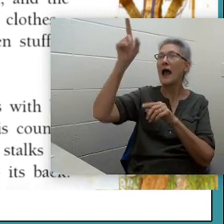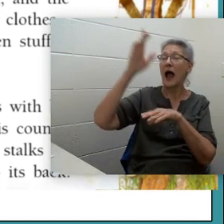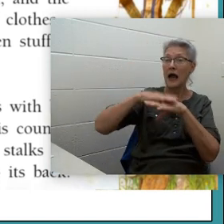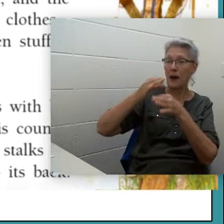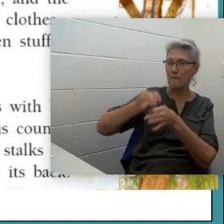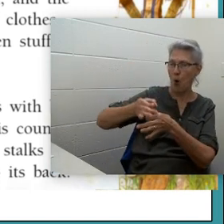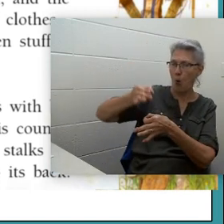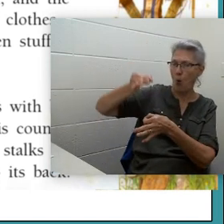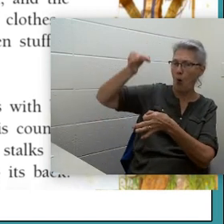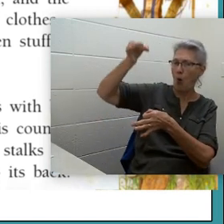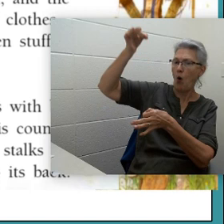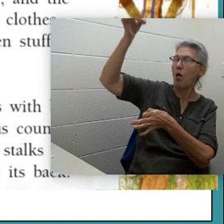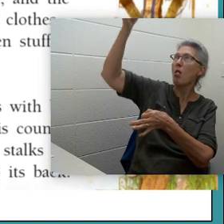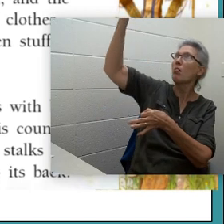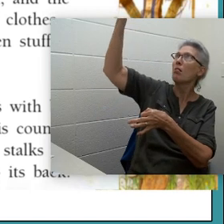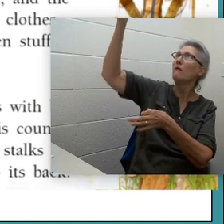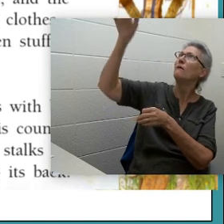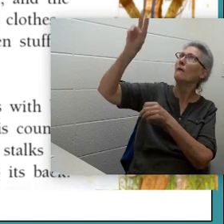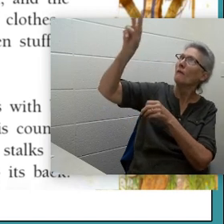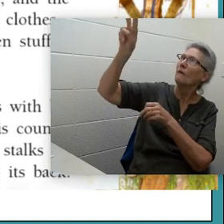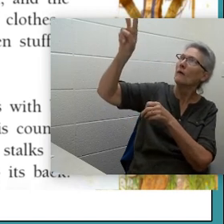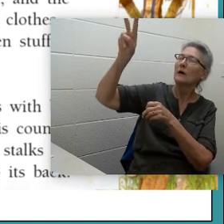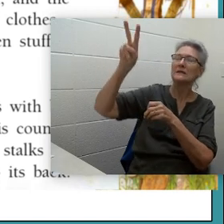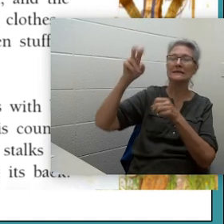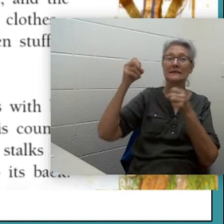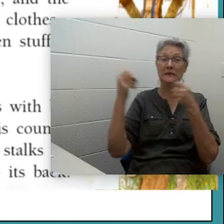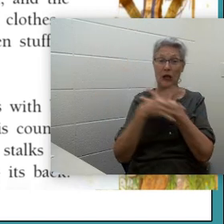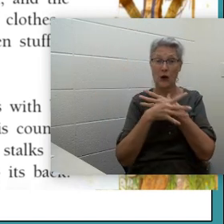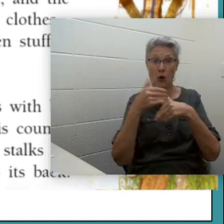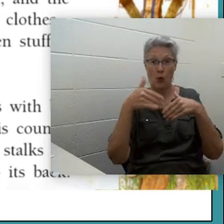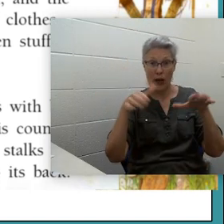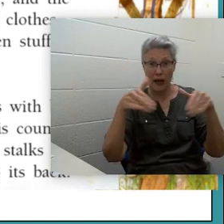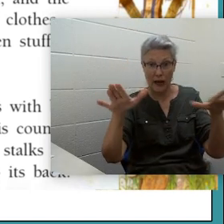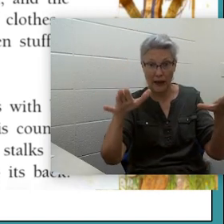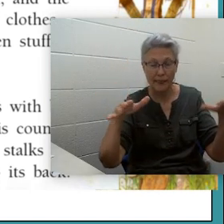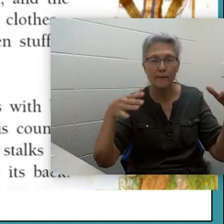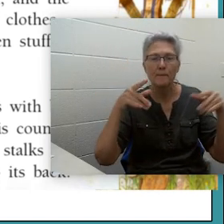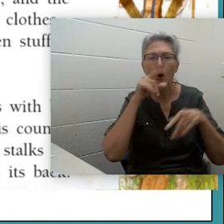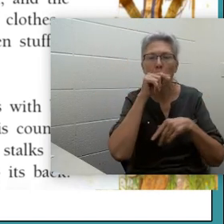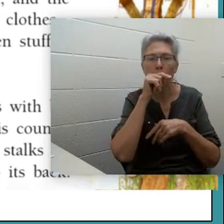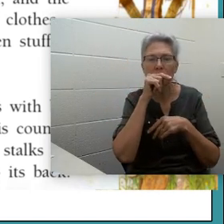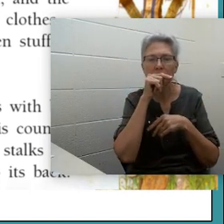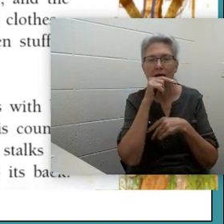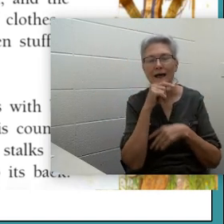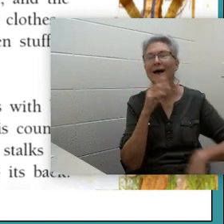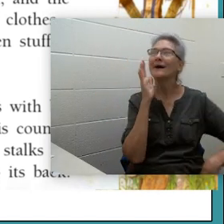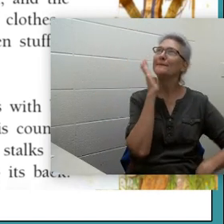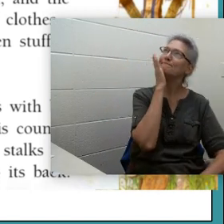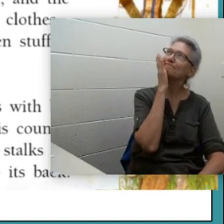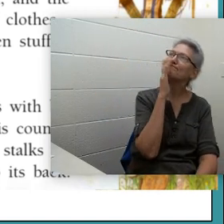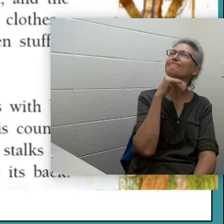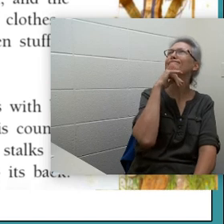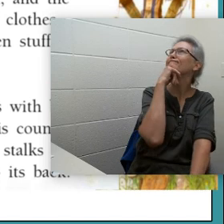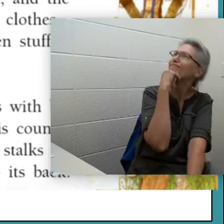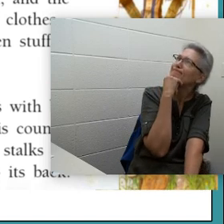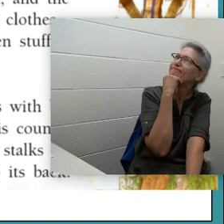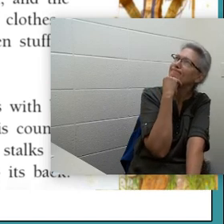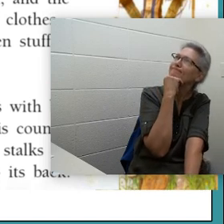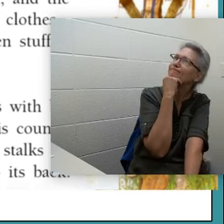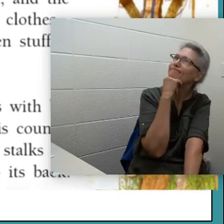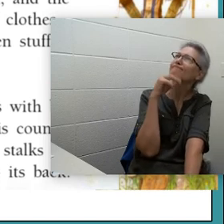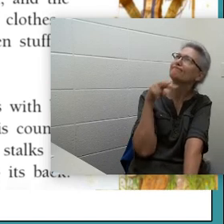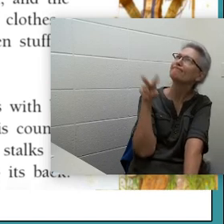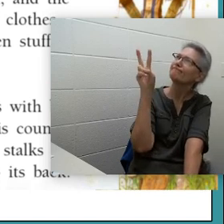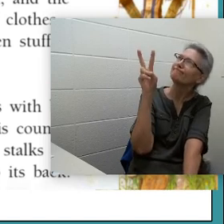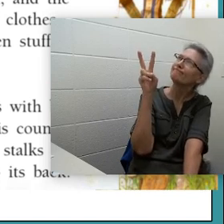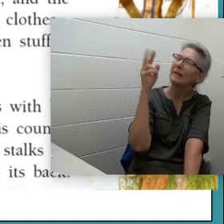keep the birds from the ripe corn. Dorothy leaned her chin upon her hand and gazed thoughtfully at the scarecrow.